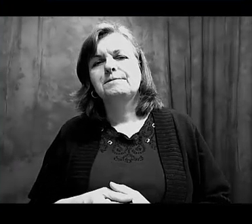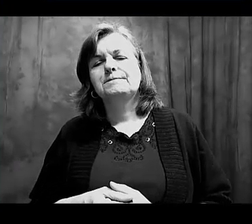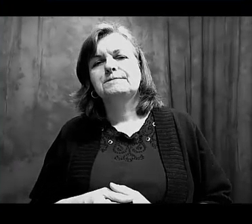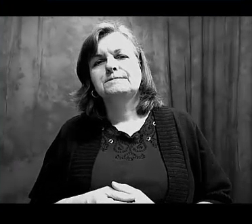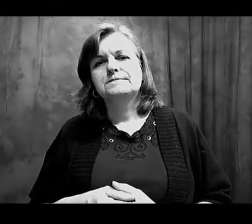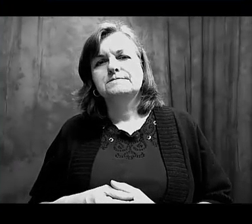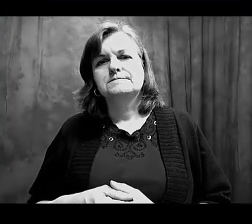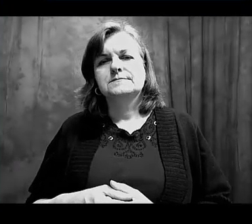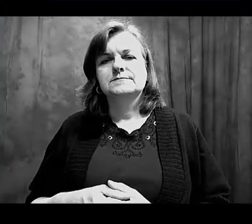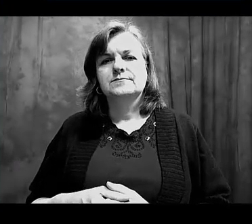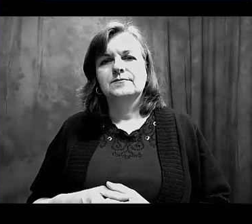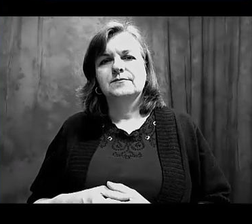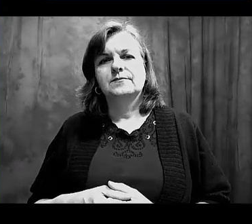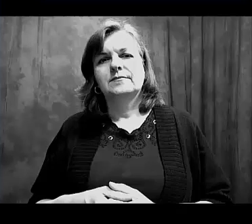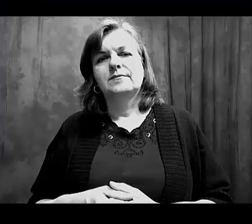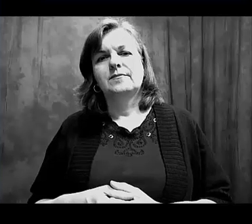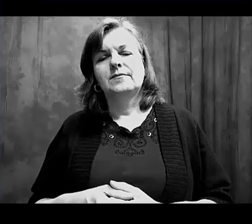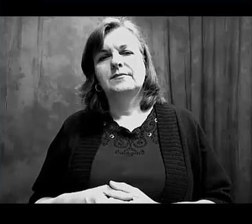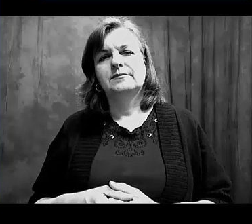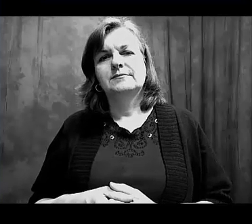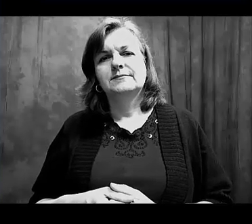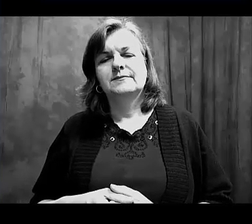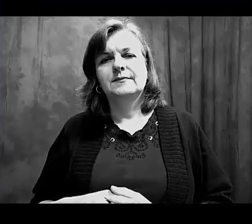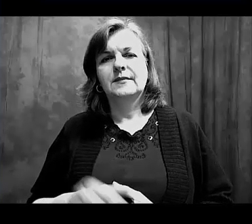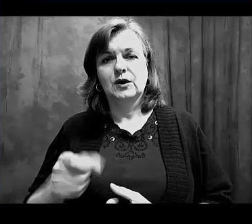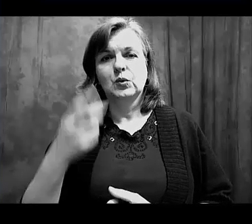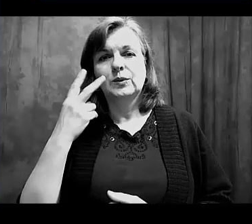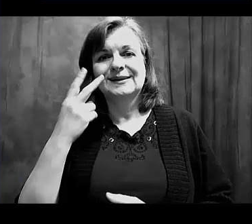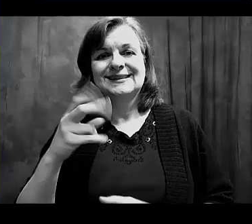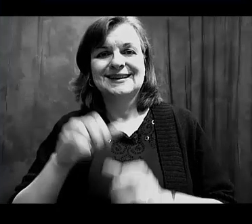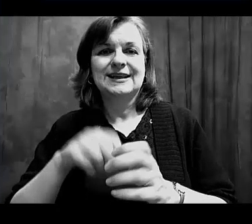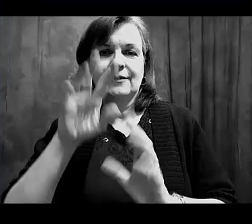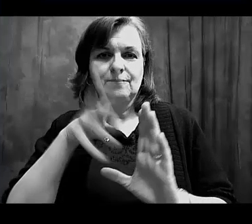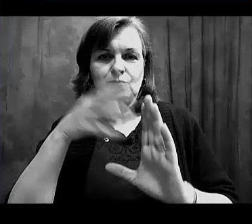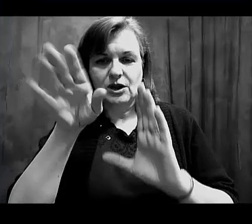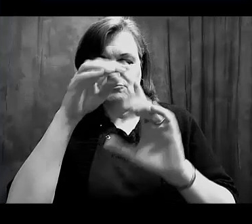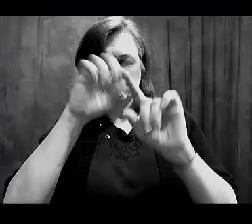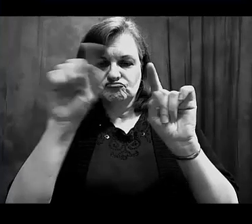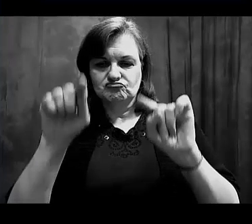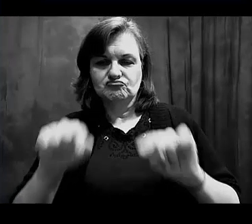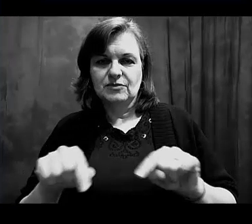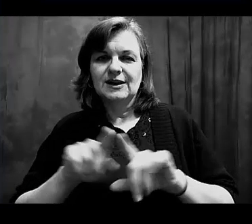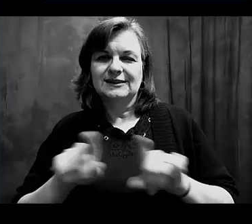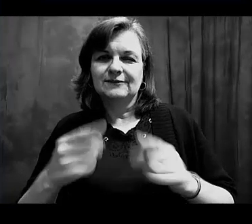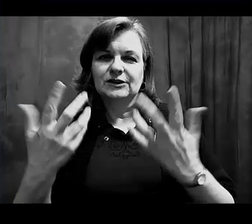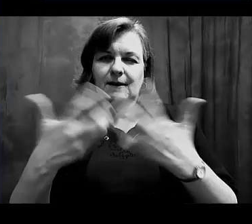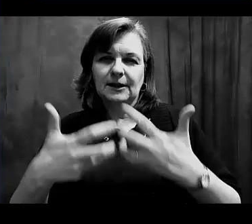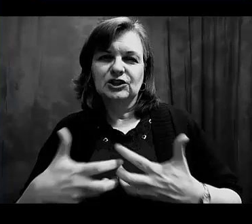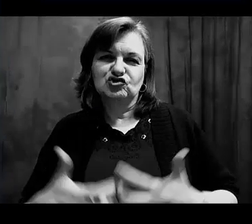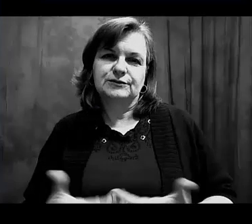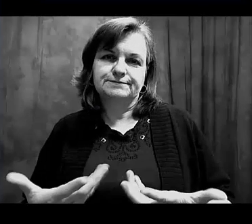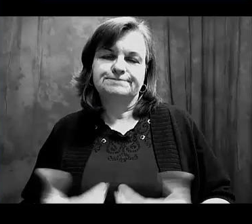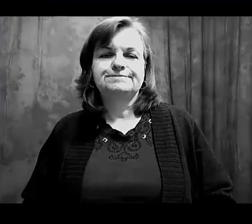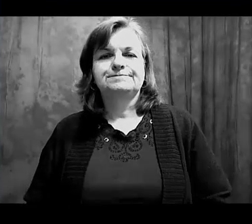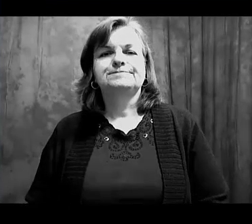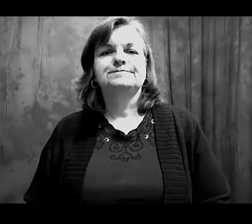you can see that and how this actually works out in these different scenarios, just of interest.